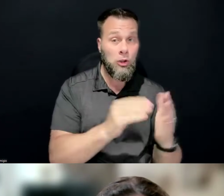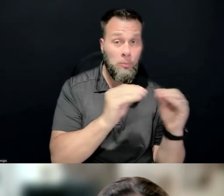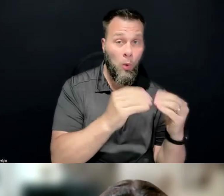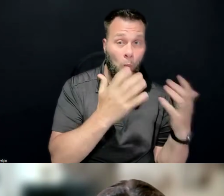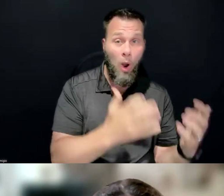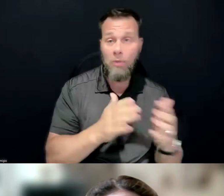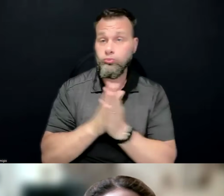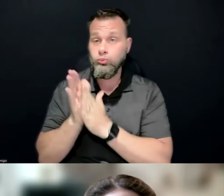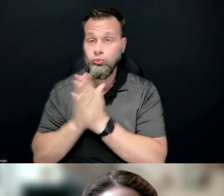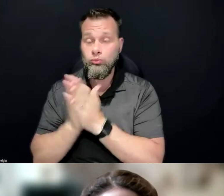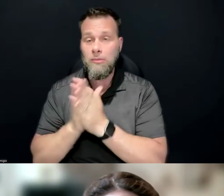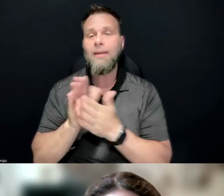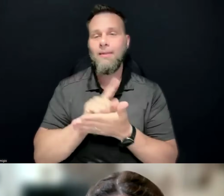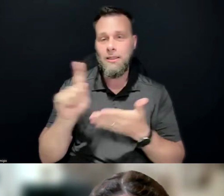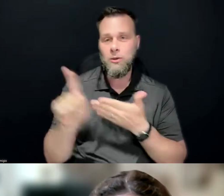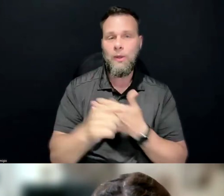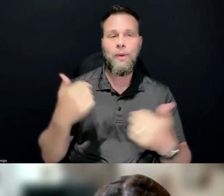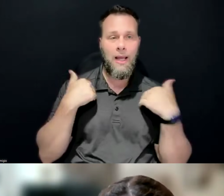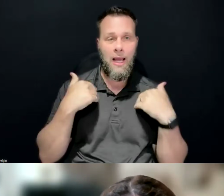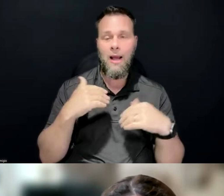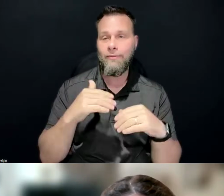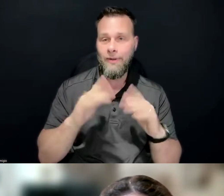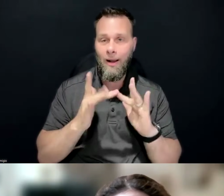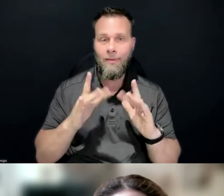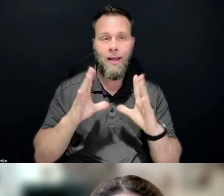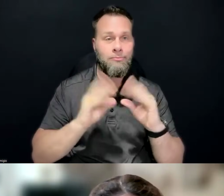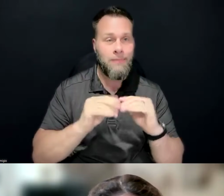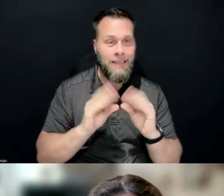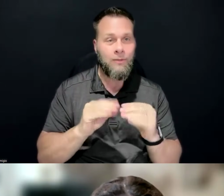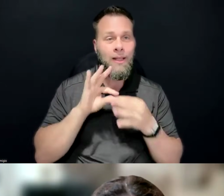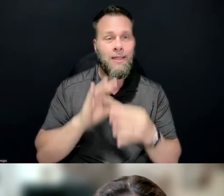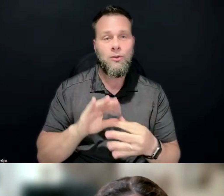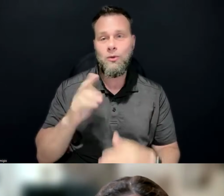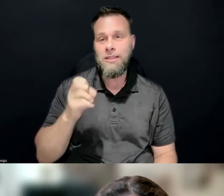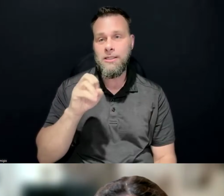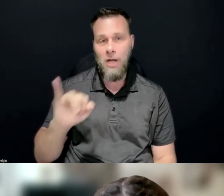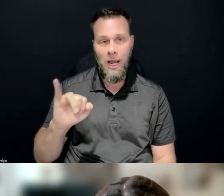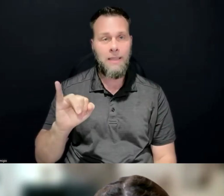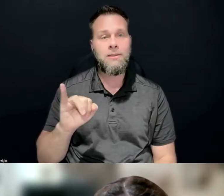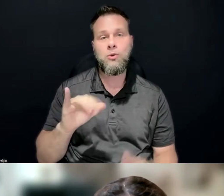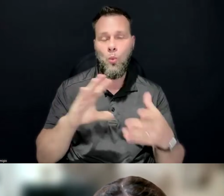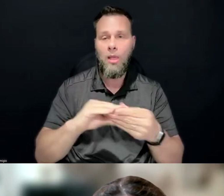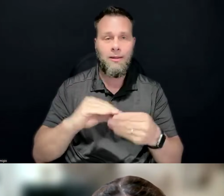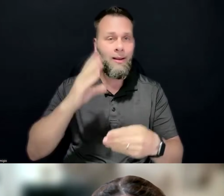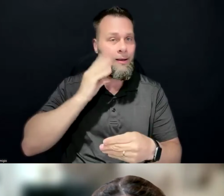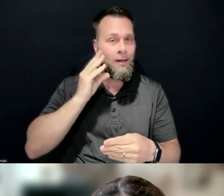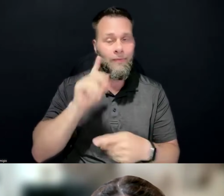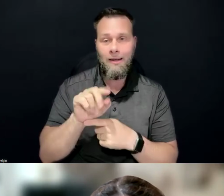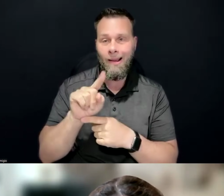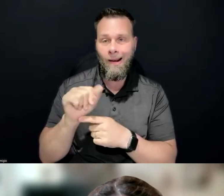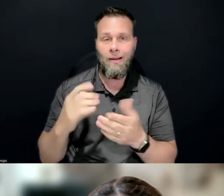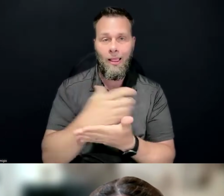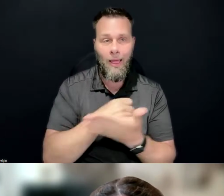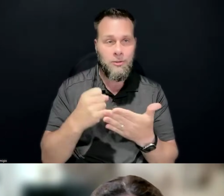webinar next week on the CHEI qualitative data collection, where we'll share a little bit about the recruitment call for community